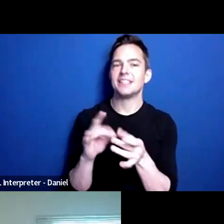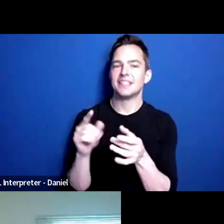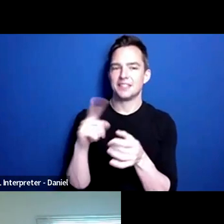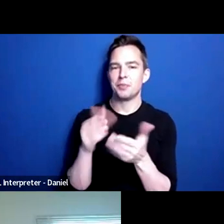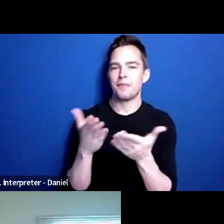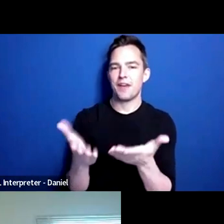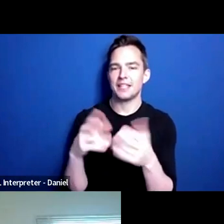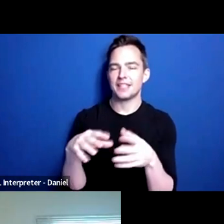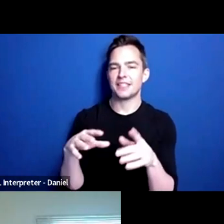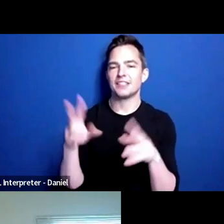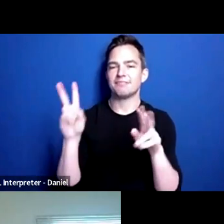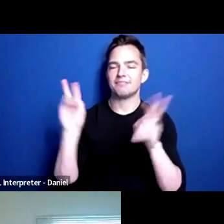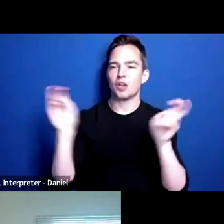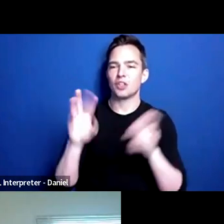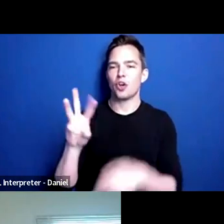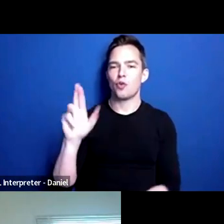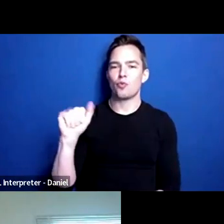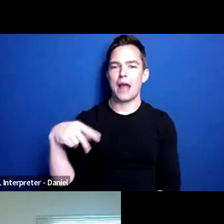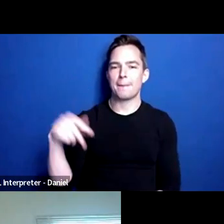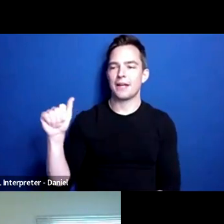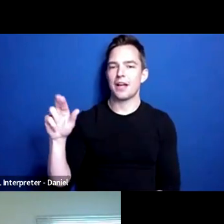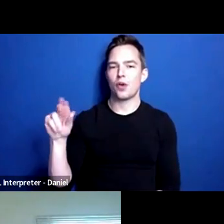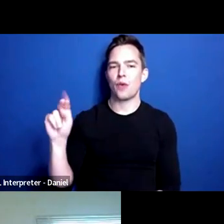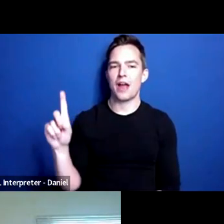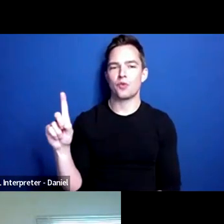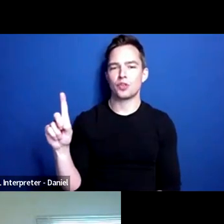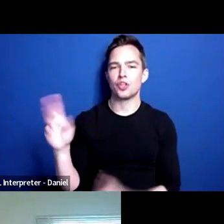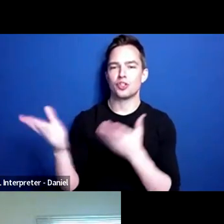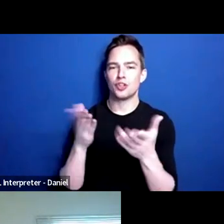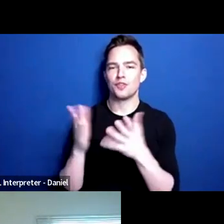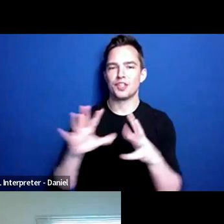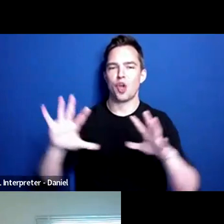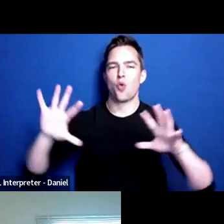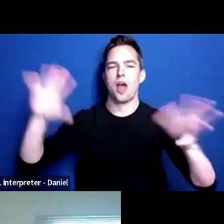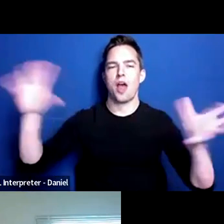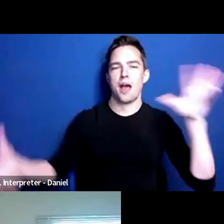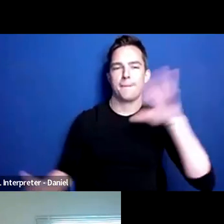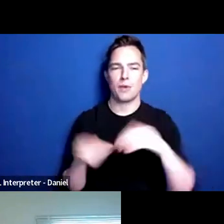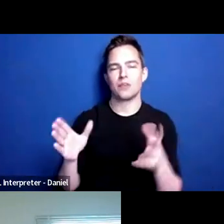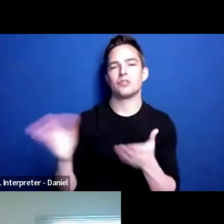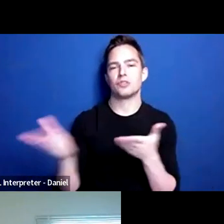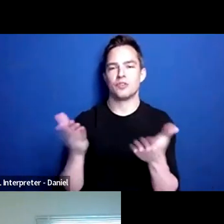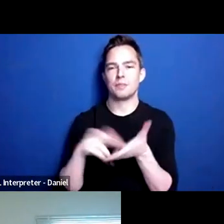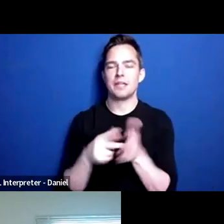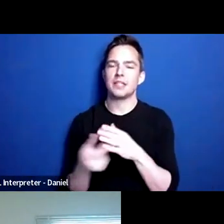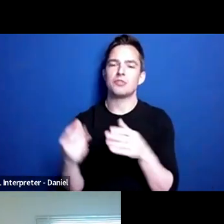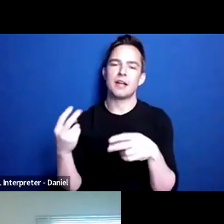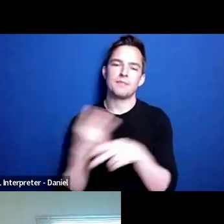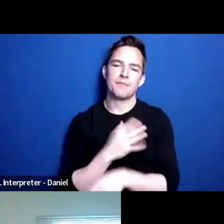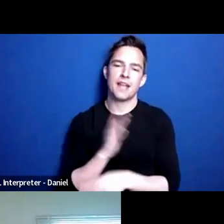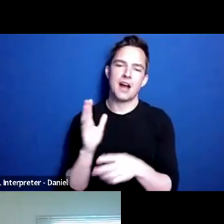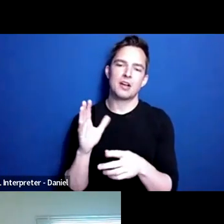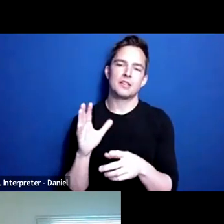we call wraparound services, right? That we all have to figure out how to do. particularly at our